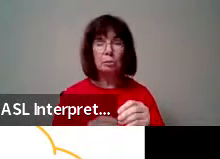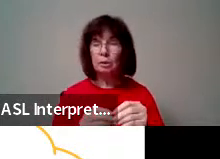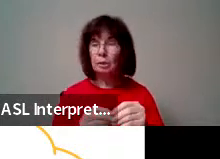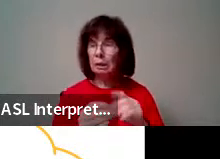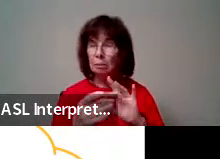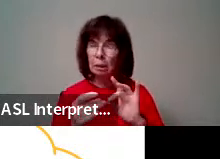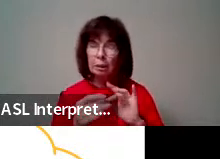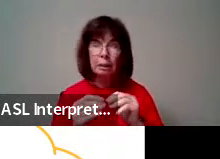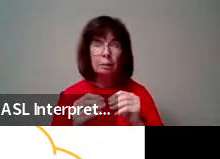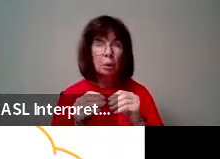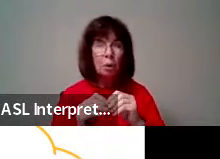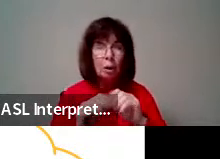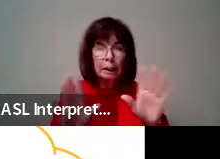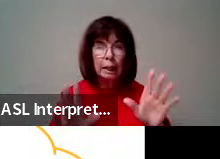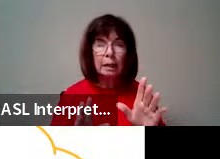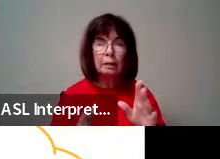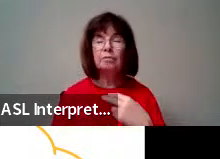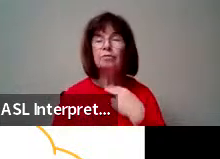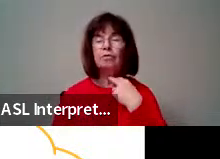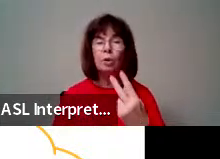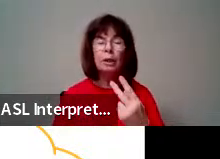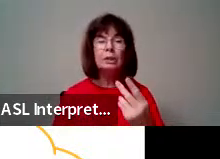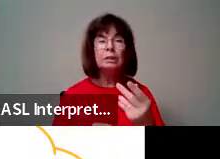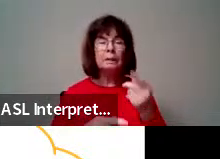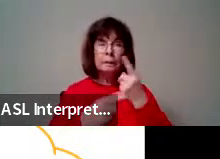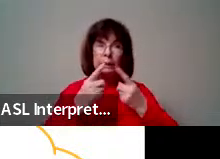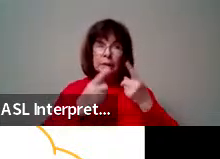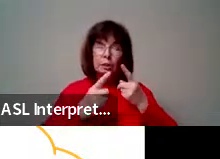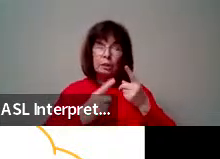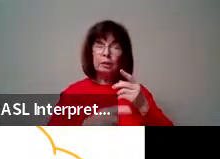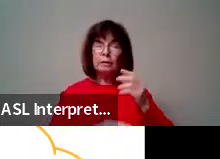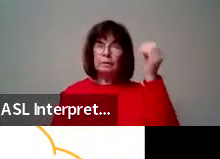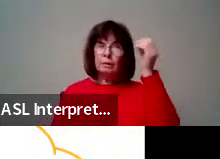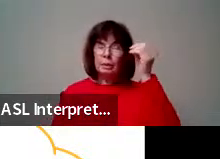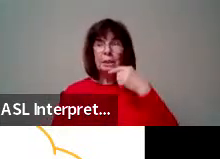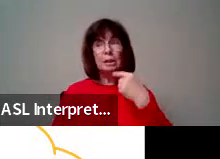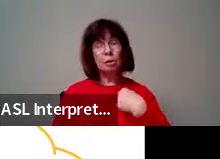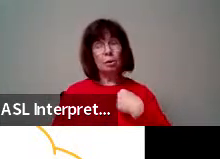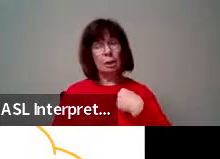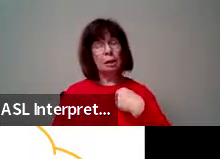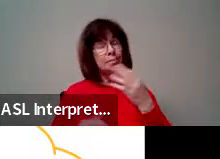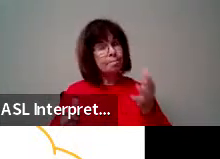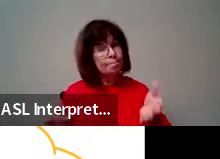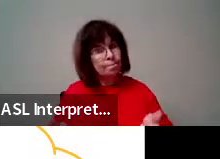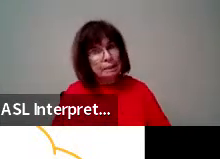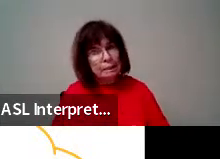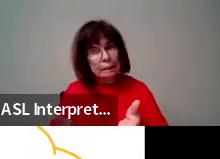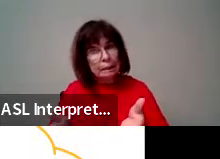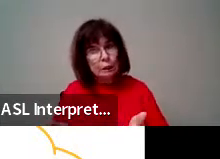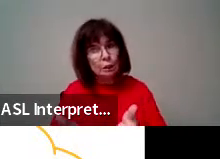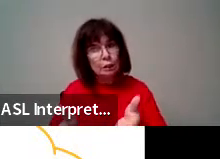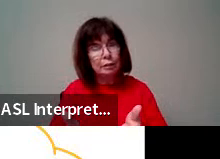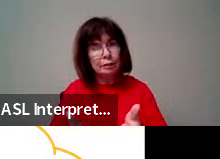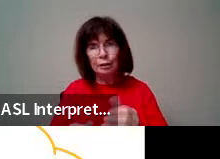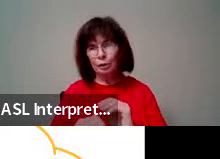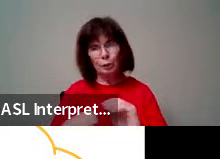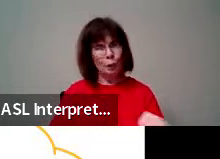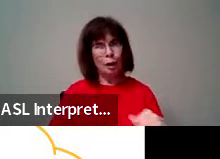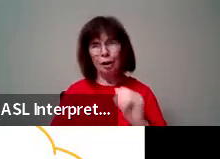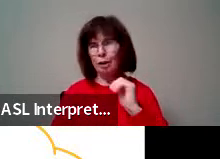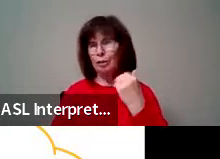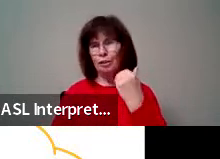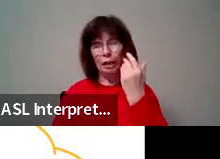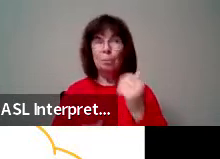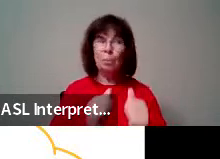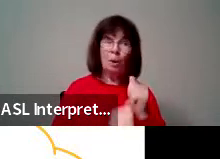things, voice our concerns and opinions. And I really encourage you all to don't be shy. You usually never